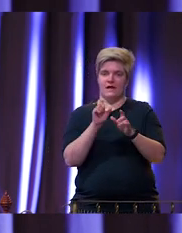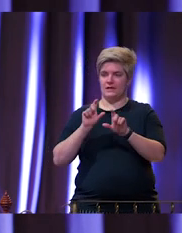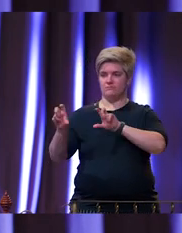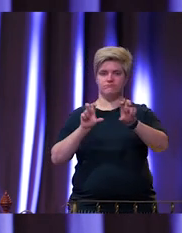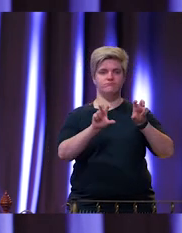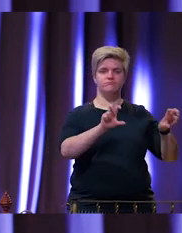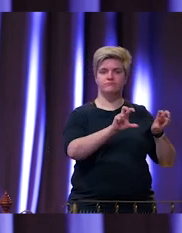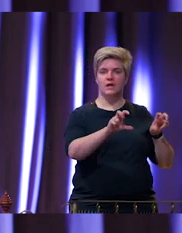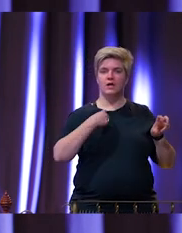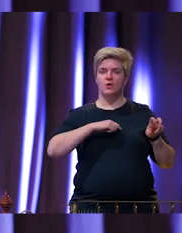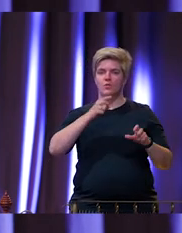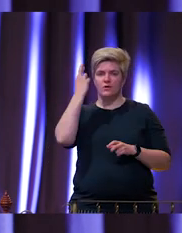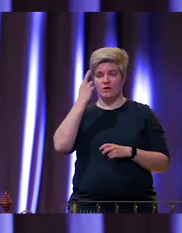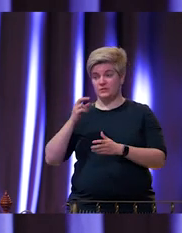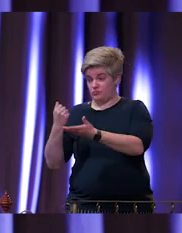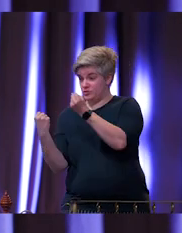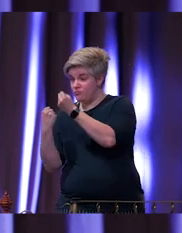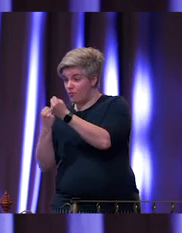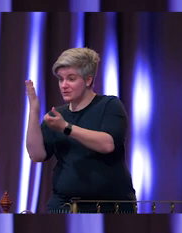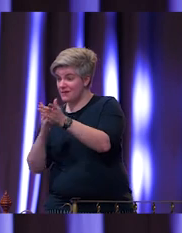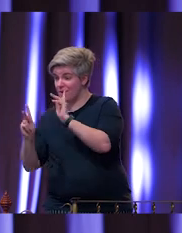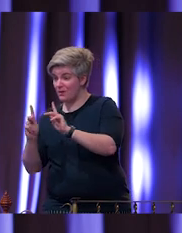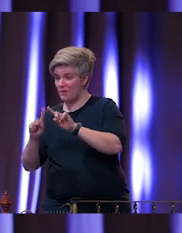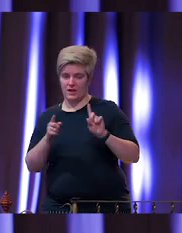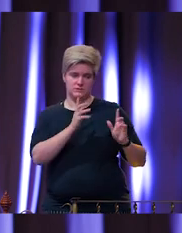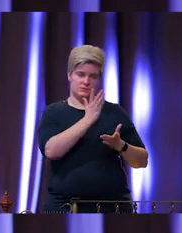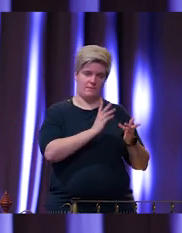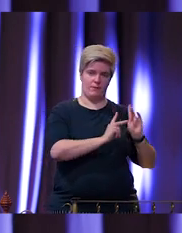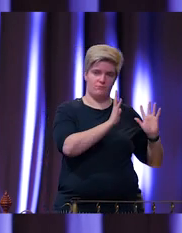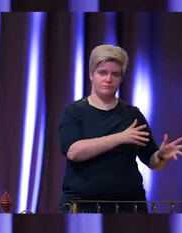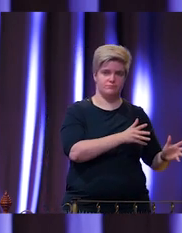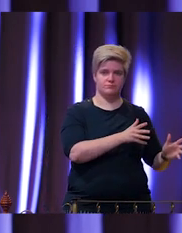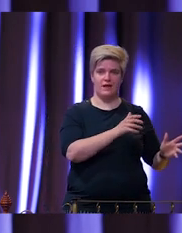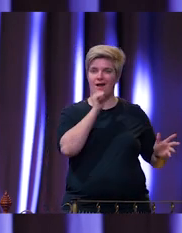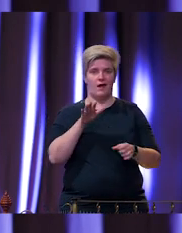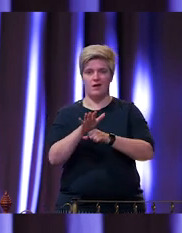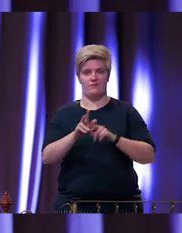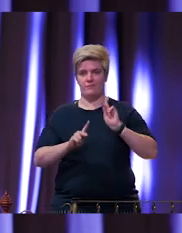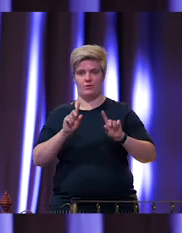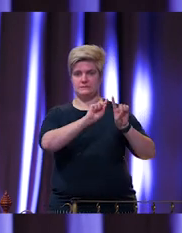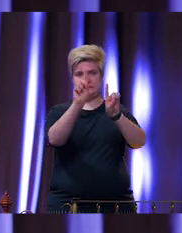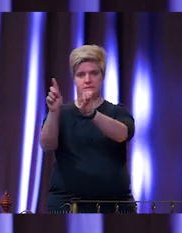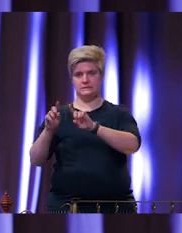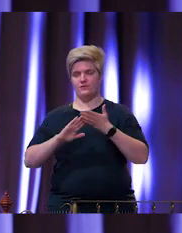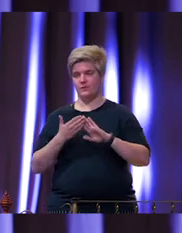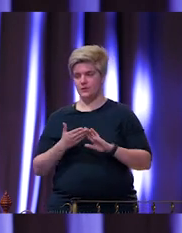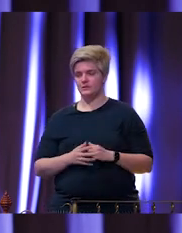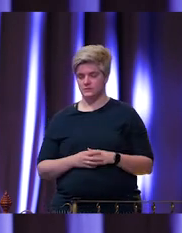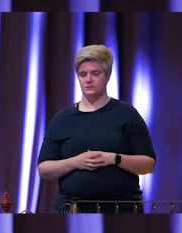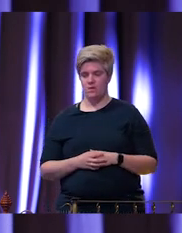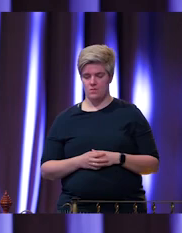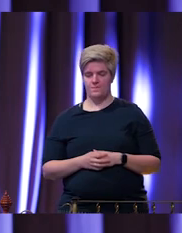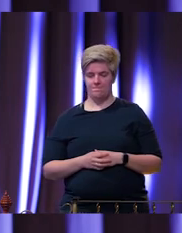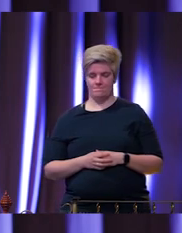we were supporting some folks, but not all the folks, and not enough folks in different communities. So, you know, even